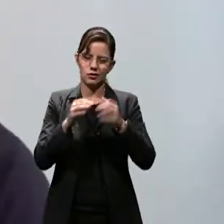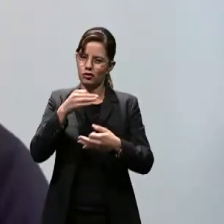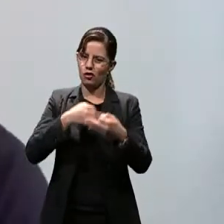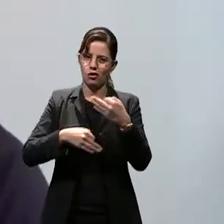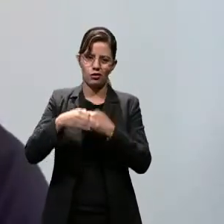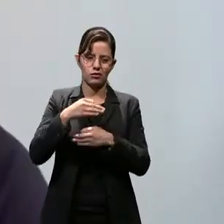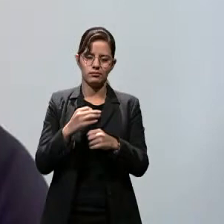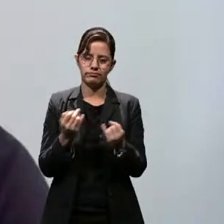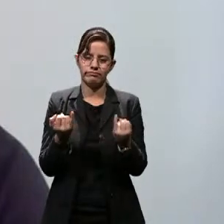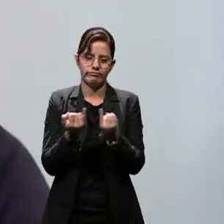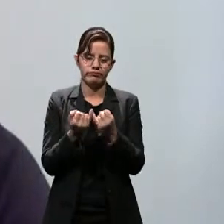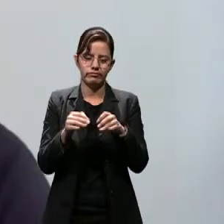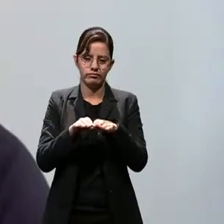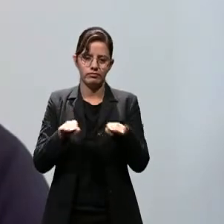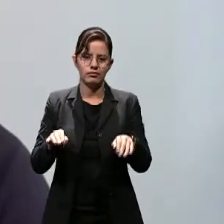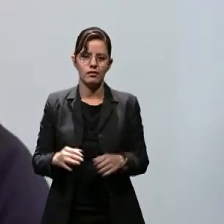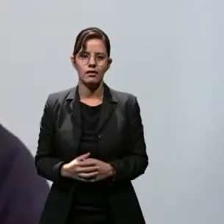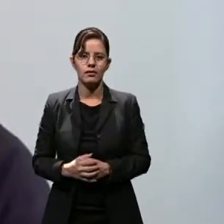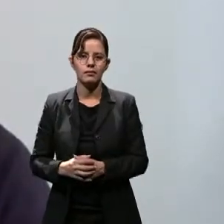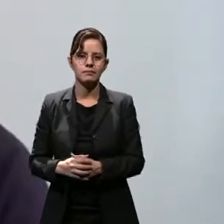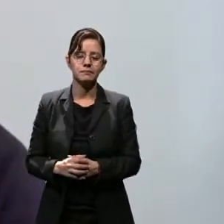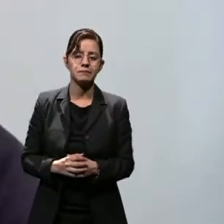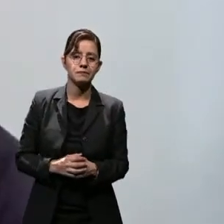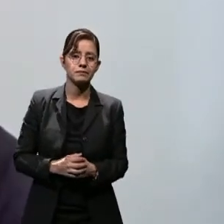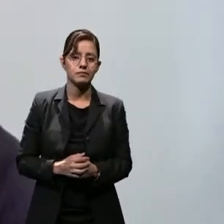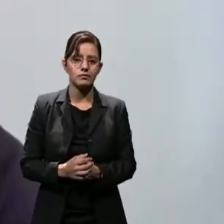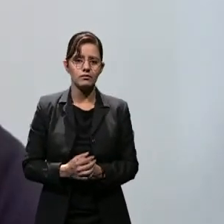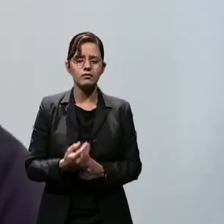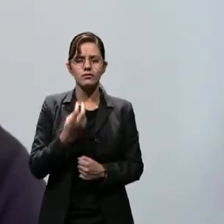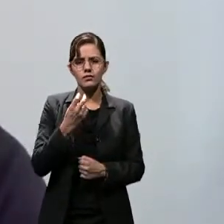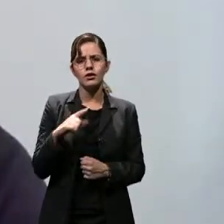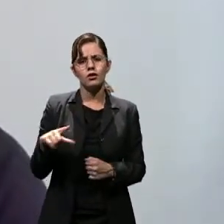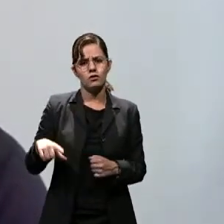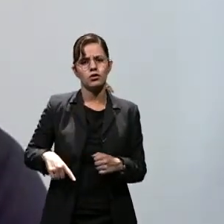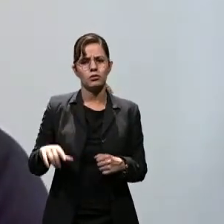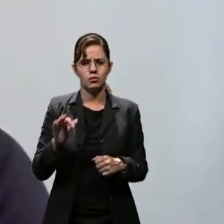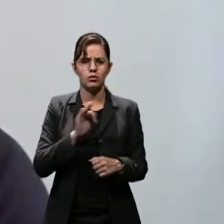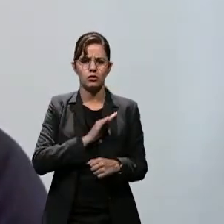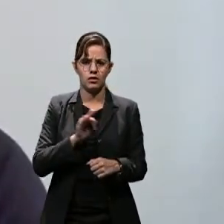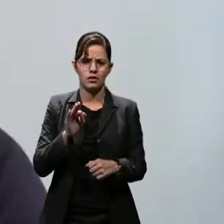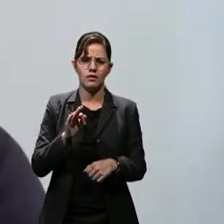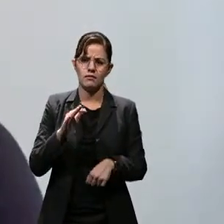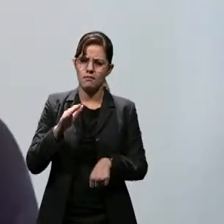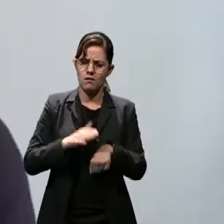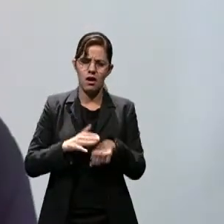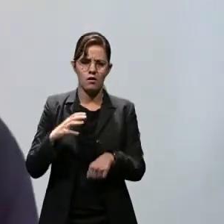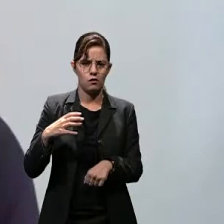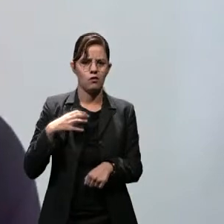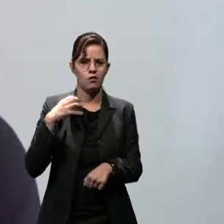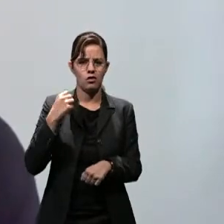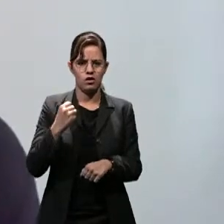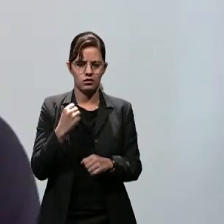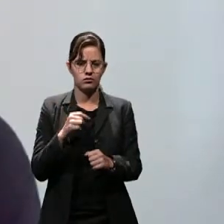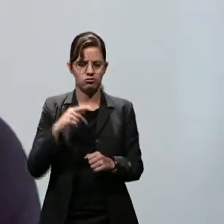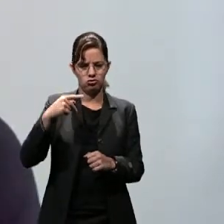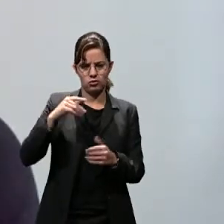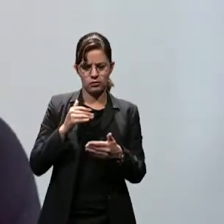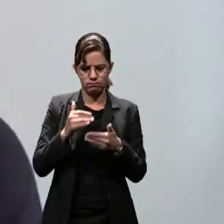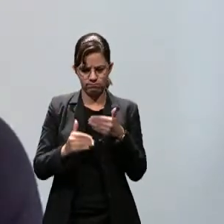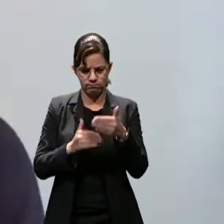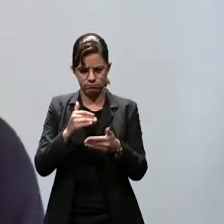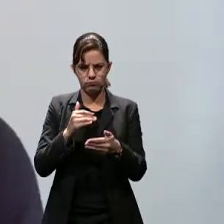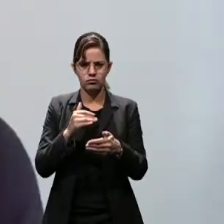the information that comes out of the missions, countries can intensify efforts to have